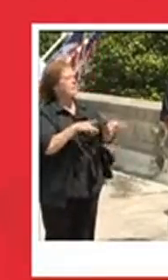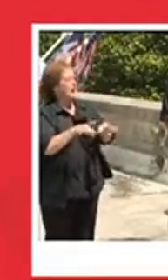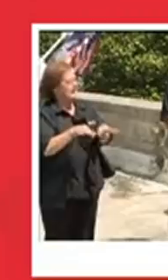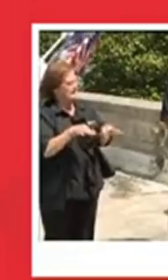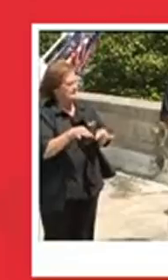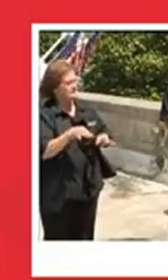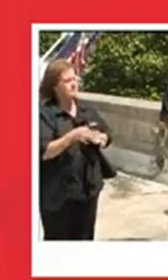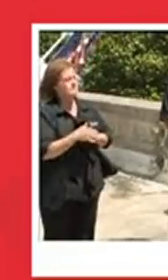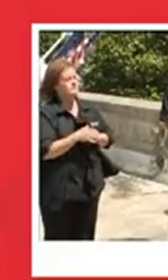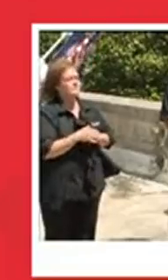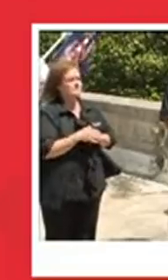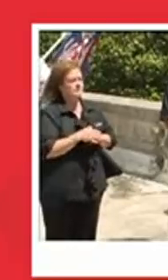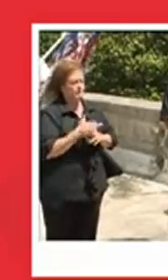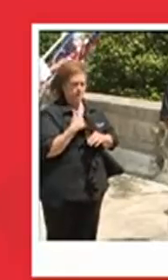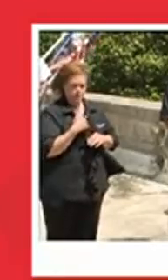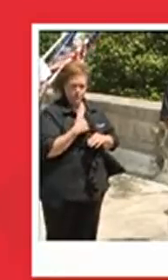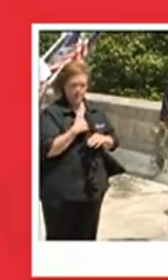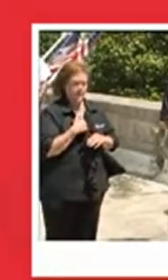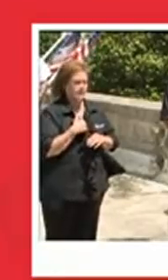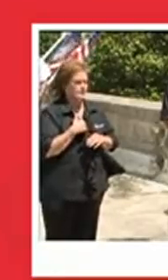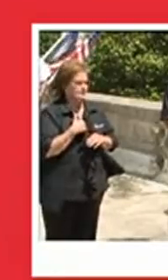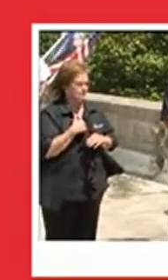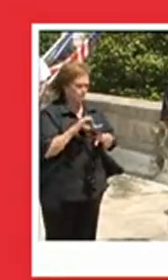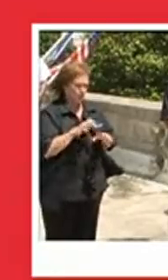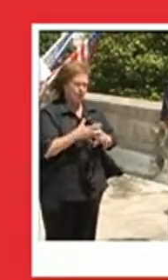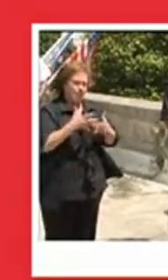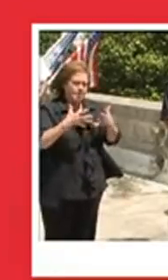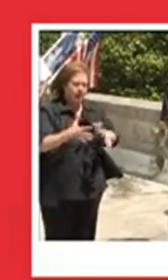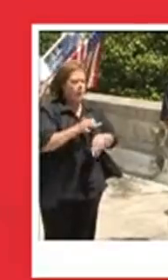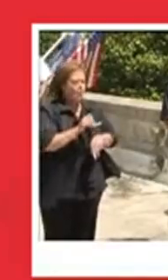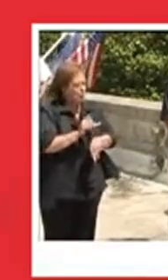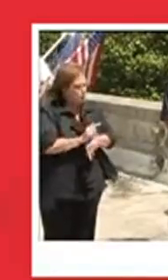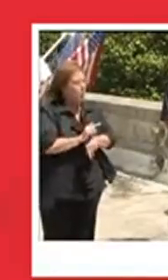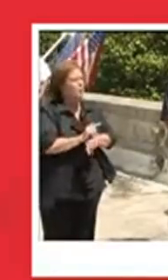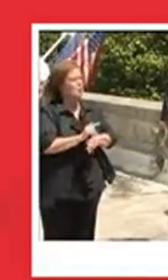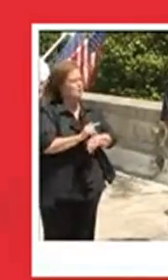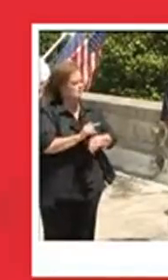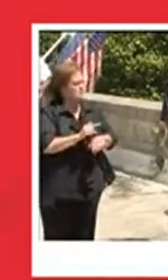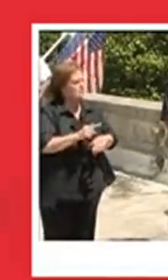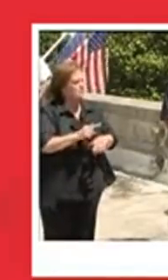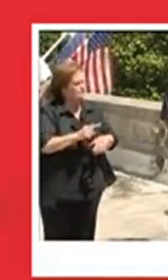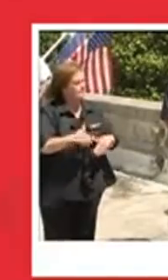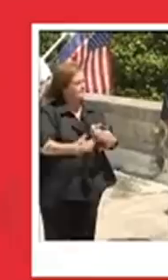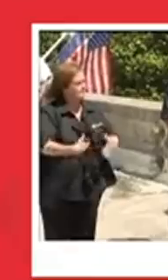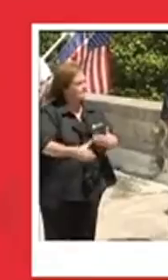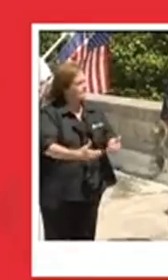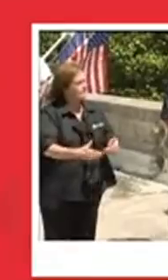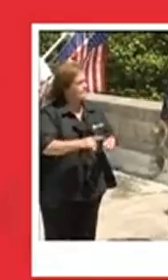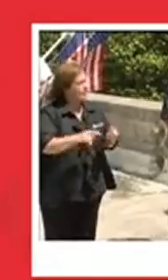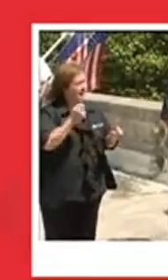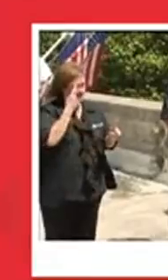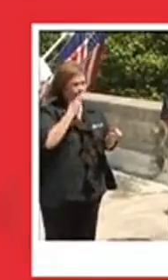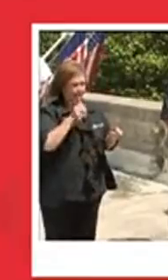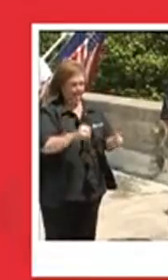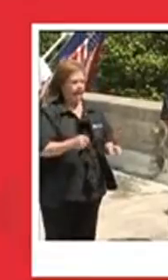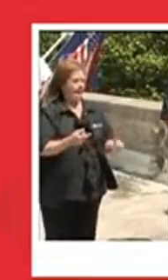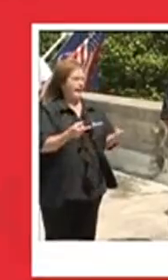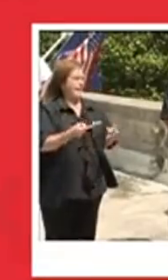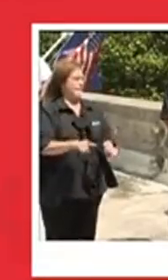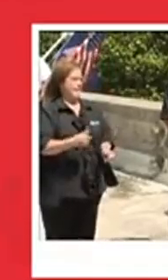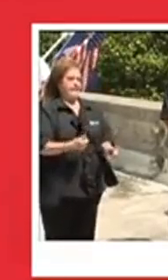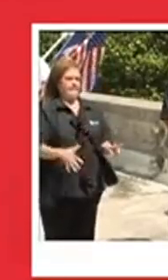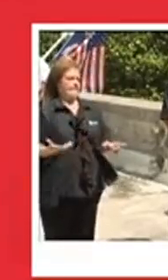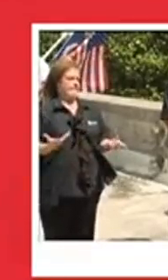of proactive work in anticipation, but things could go wrong in moments' notice. And our